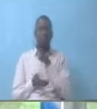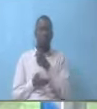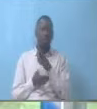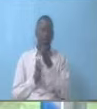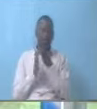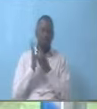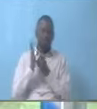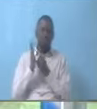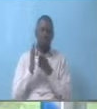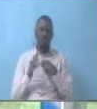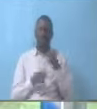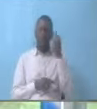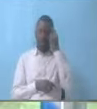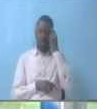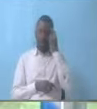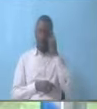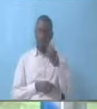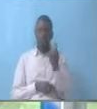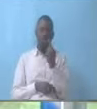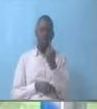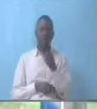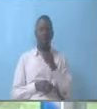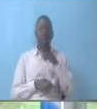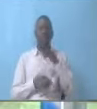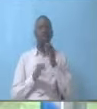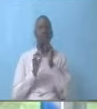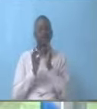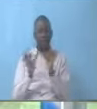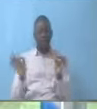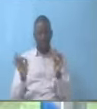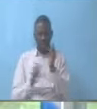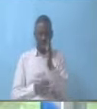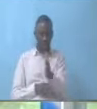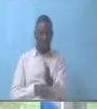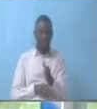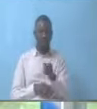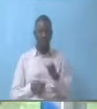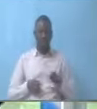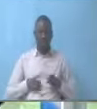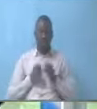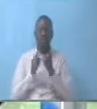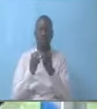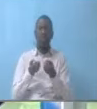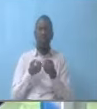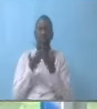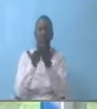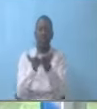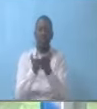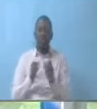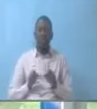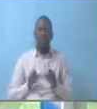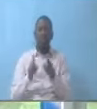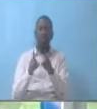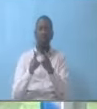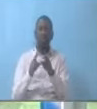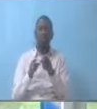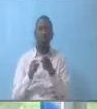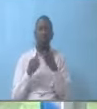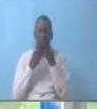But I just thought it's only fair that you are given an opportunity to say something about this, just to clarify the record.